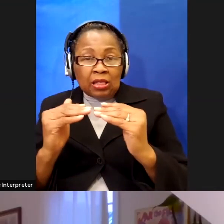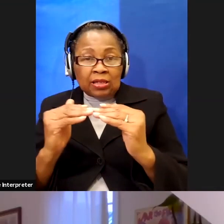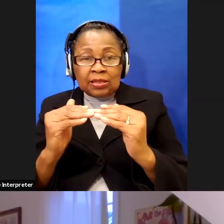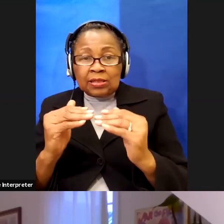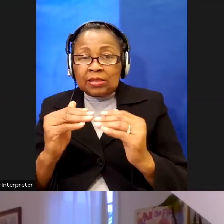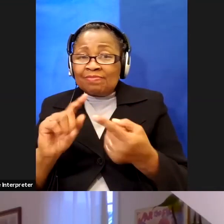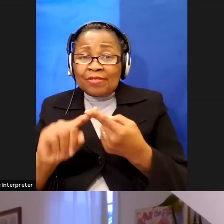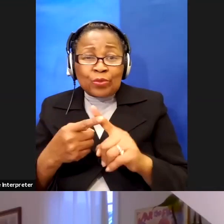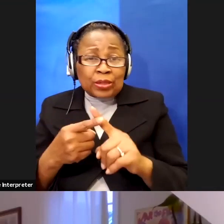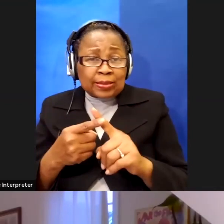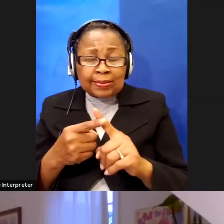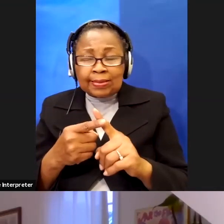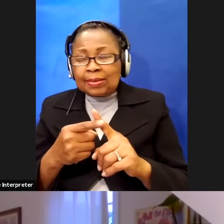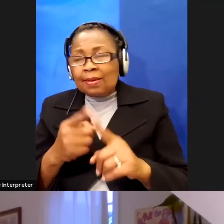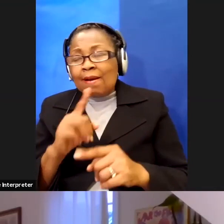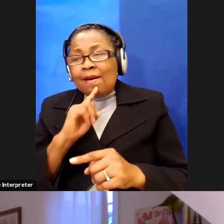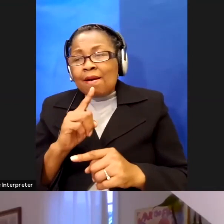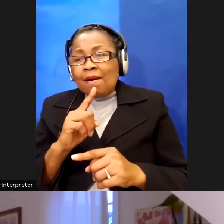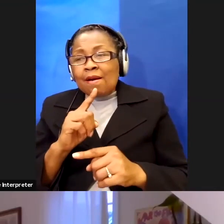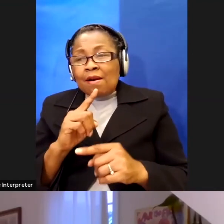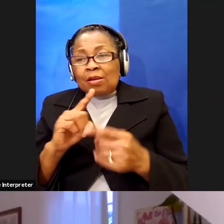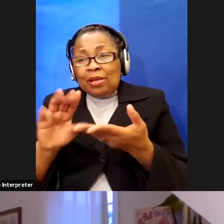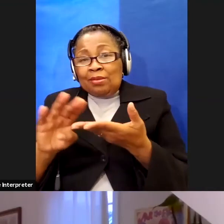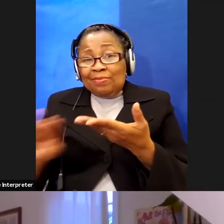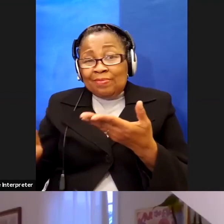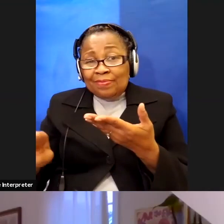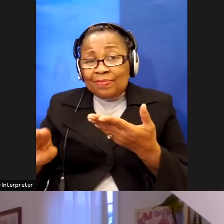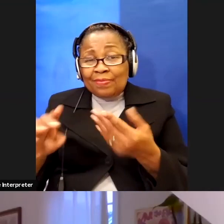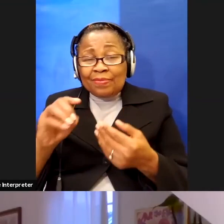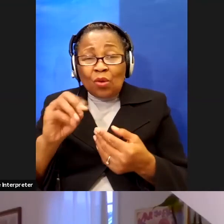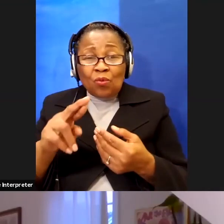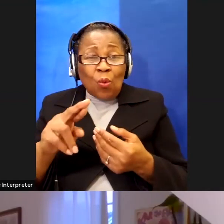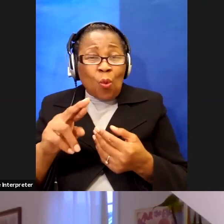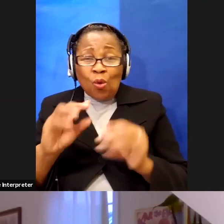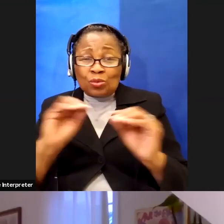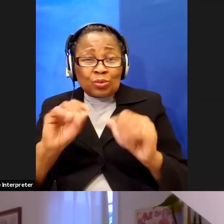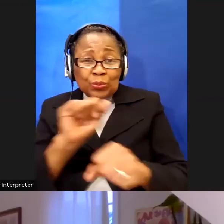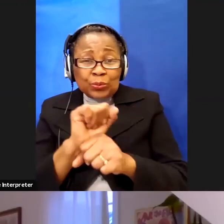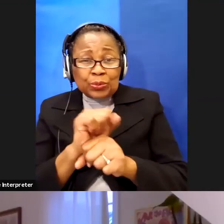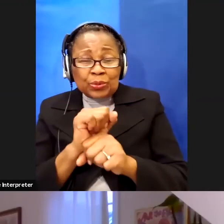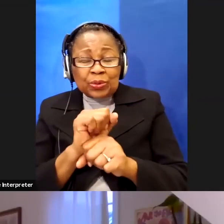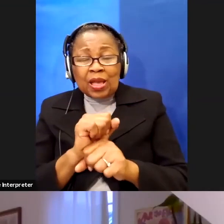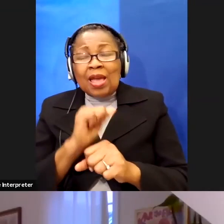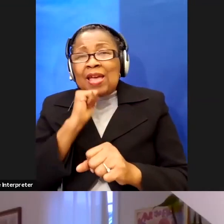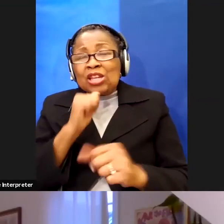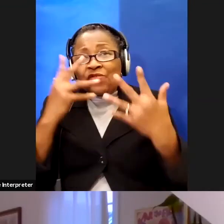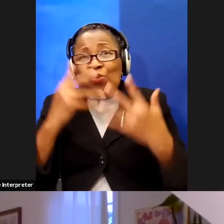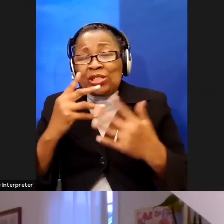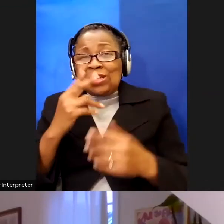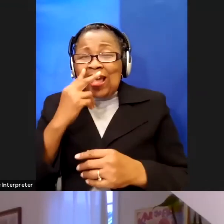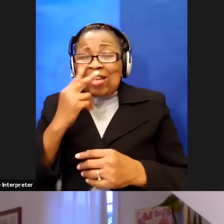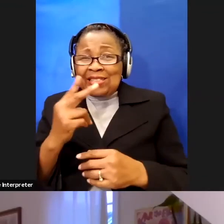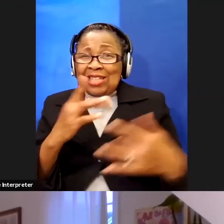friends are being furloughed or being laid off. And unfortunately, I do see a trend that I wish I